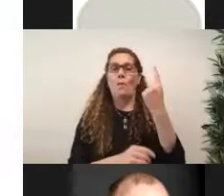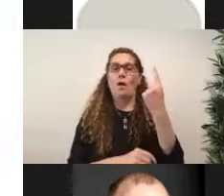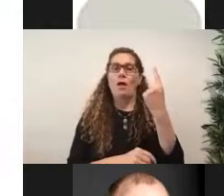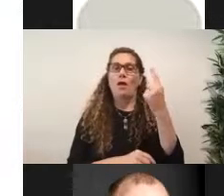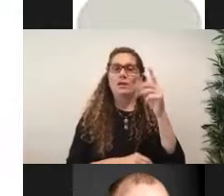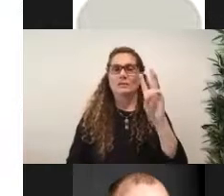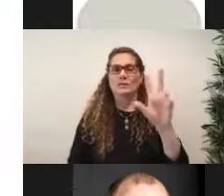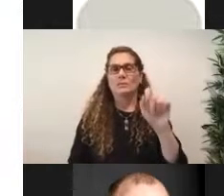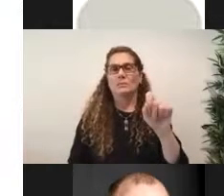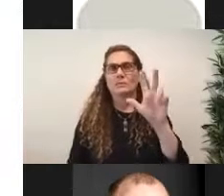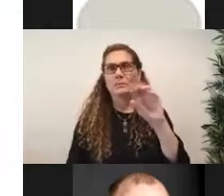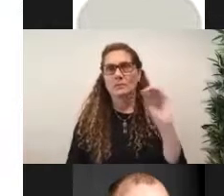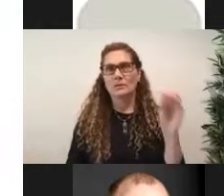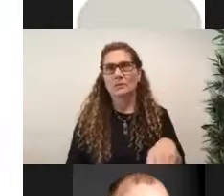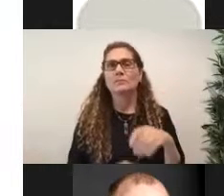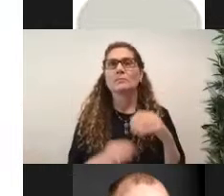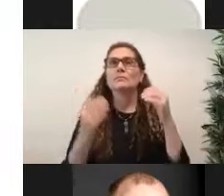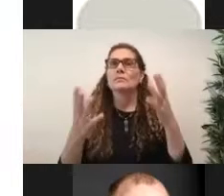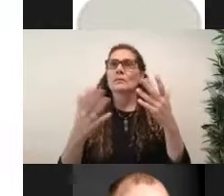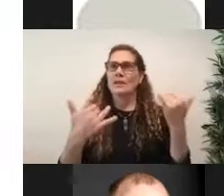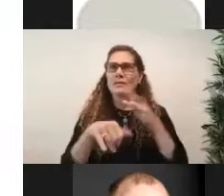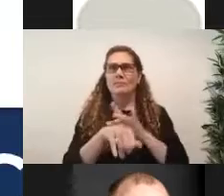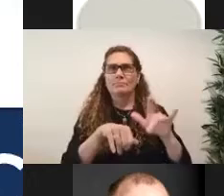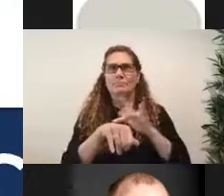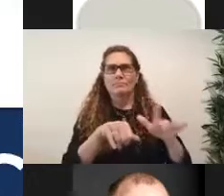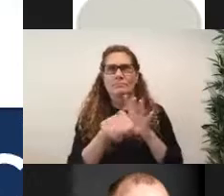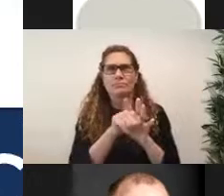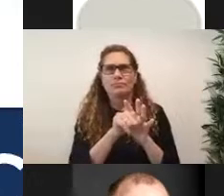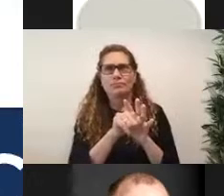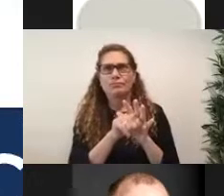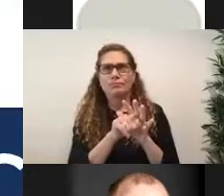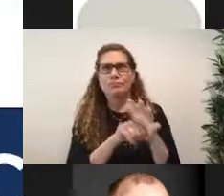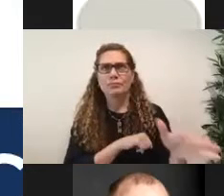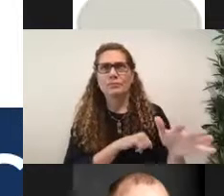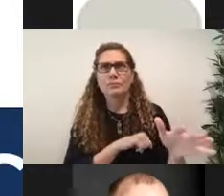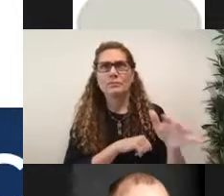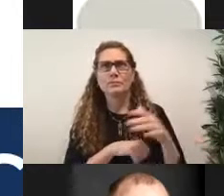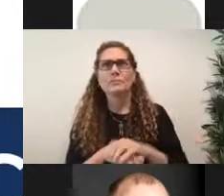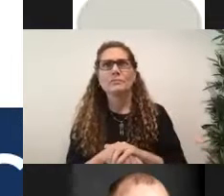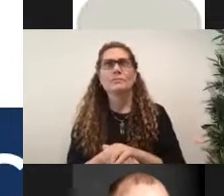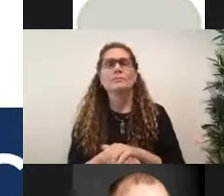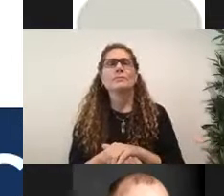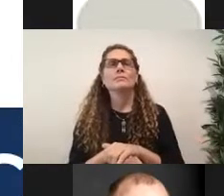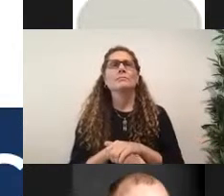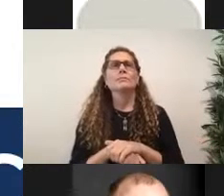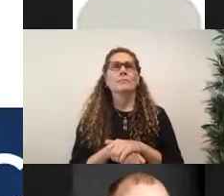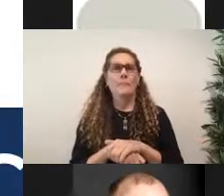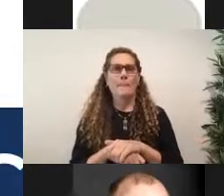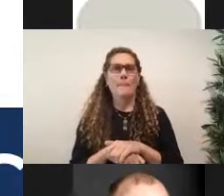available 6 days a week with no appointment necessary at the Northwest Health Center, Southside Health Center, and Menominee Valley drive-through